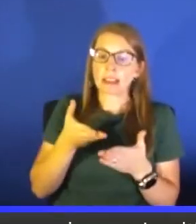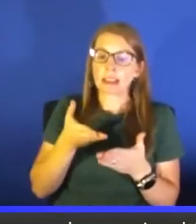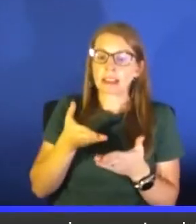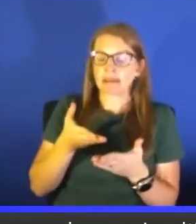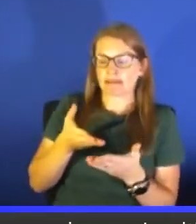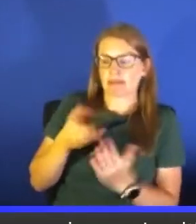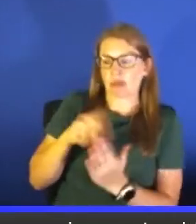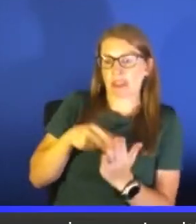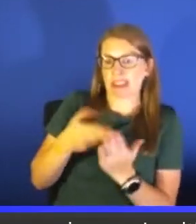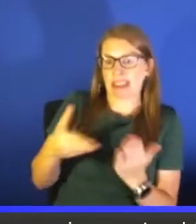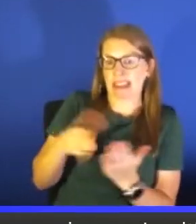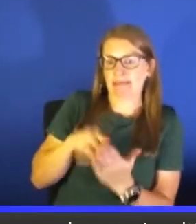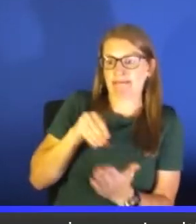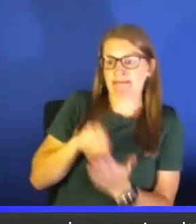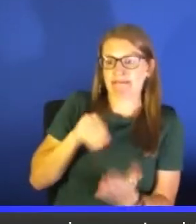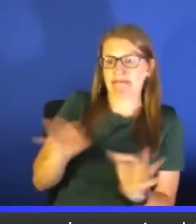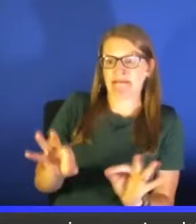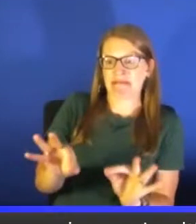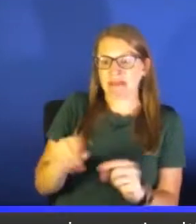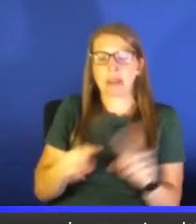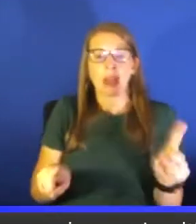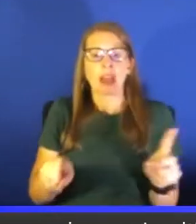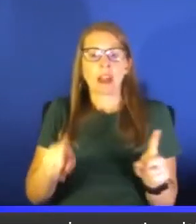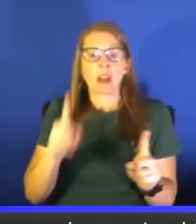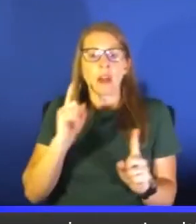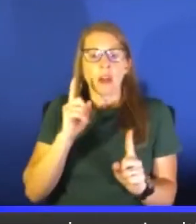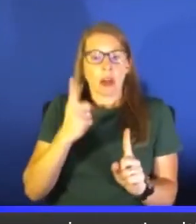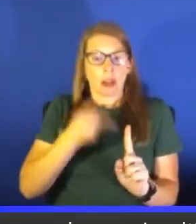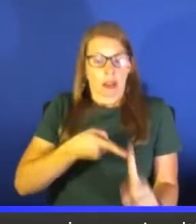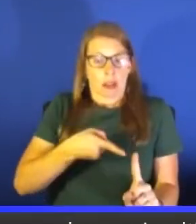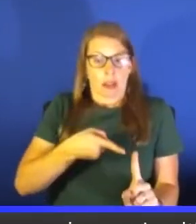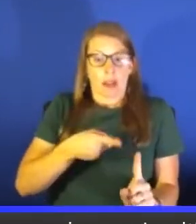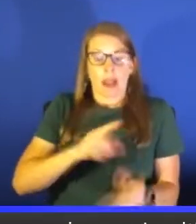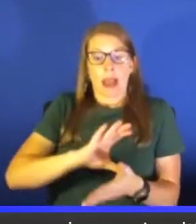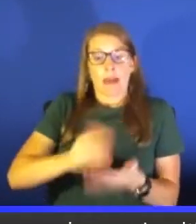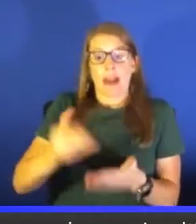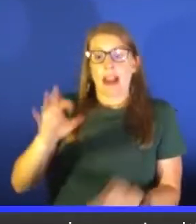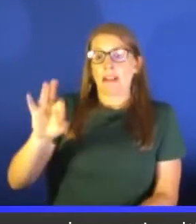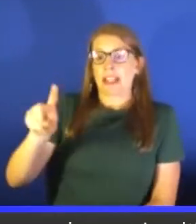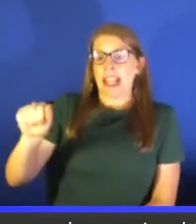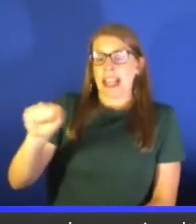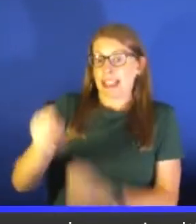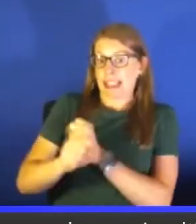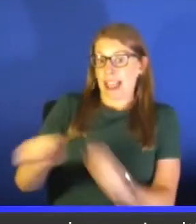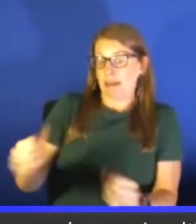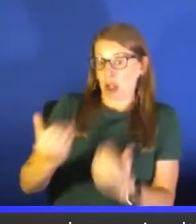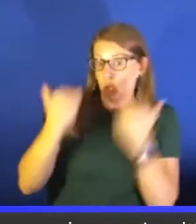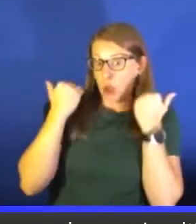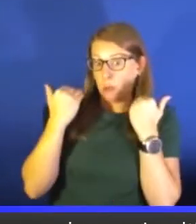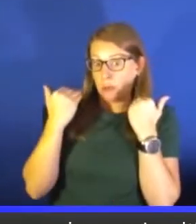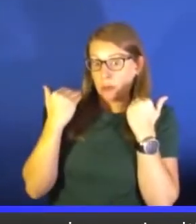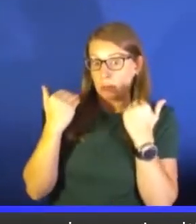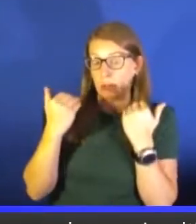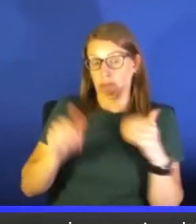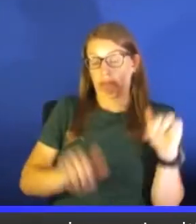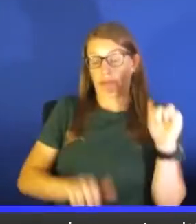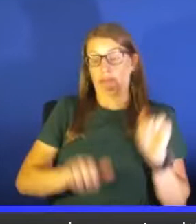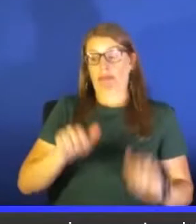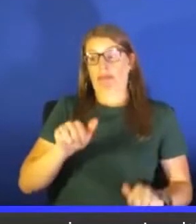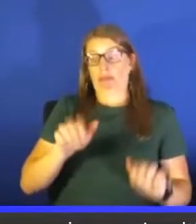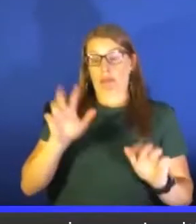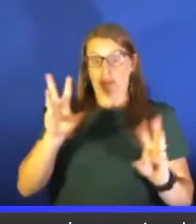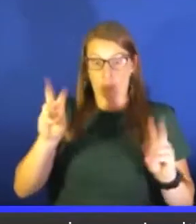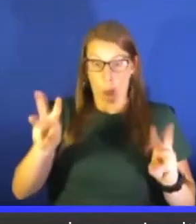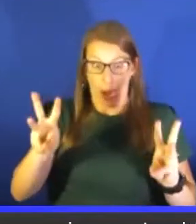as we learn about these things. But one thing I would point out is that the amount that the FDA says is safe to consume is quite staggering. And so if you look at